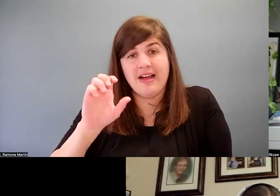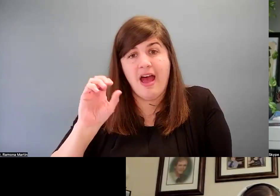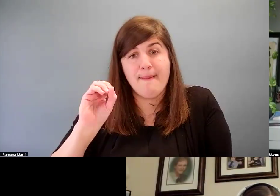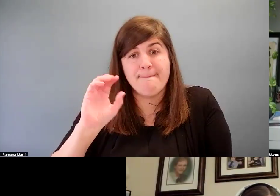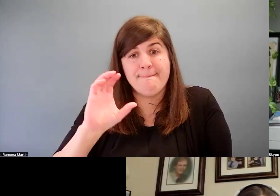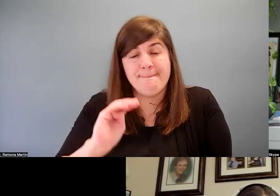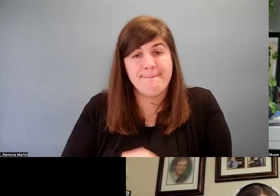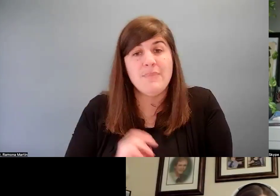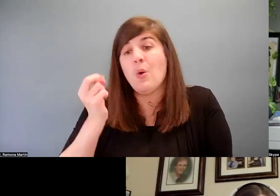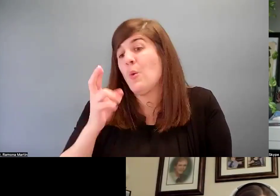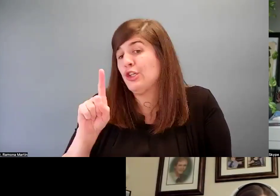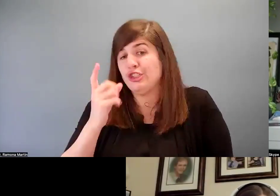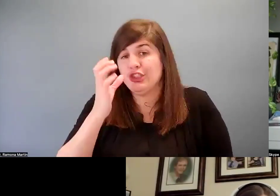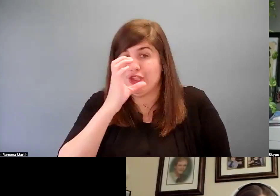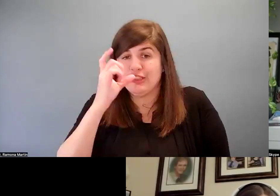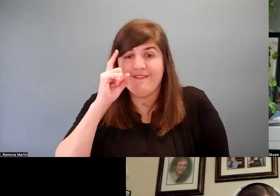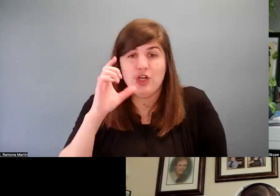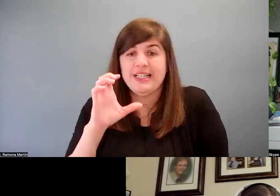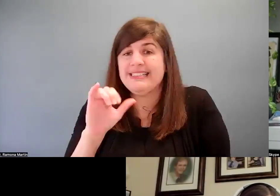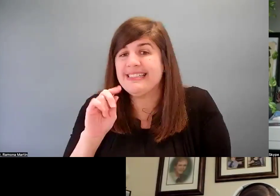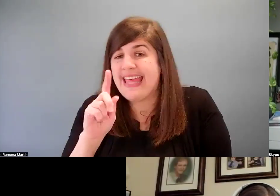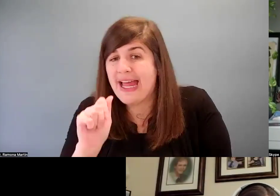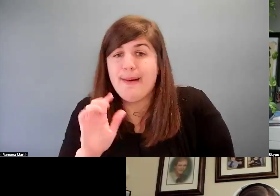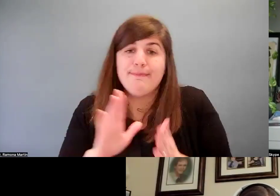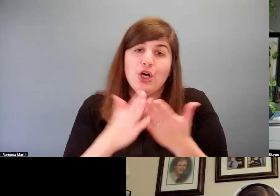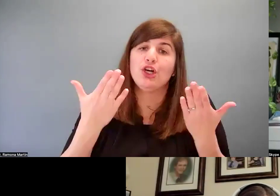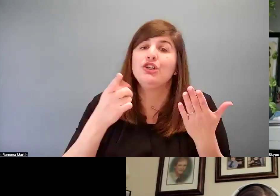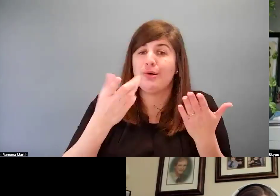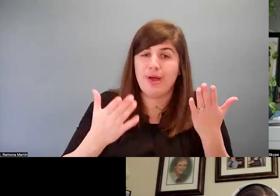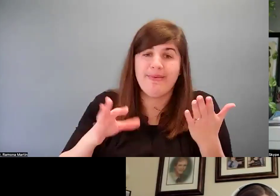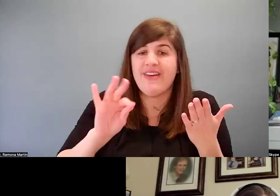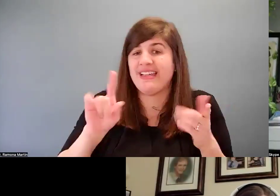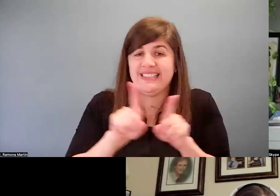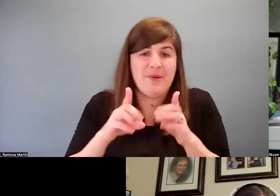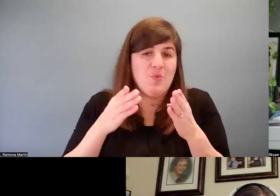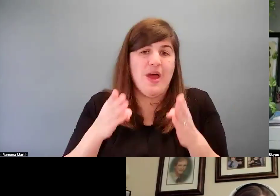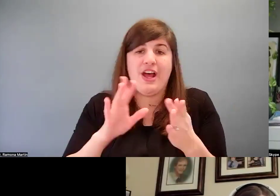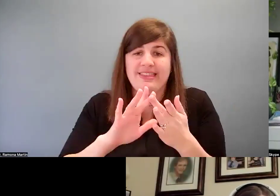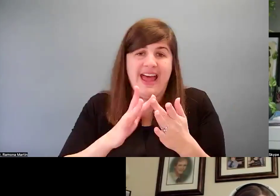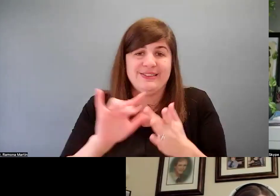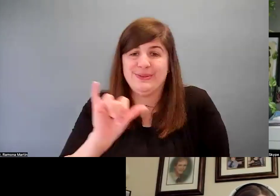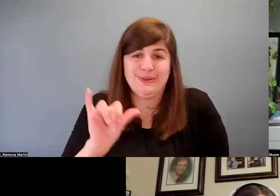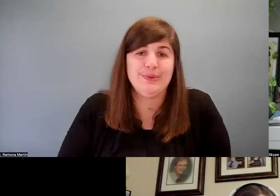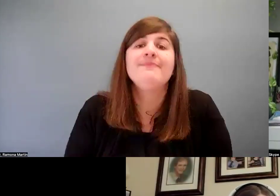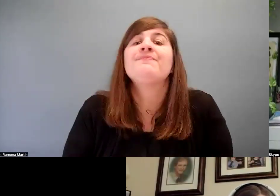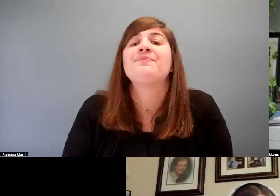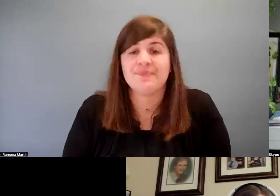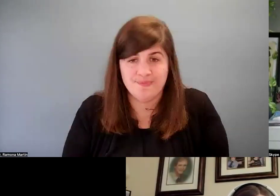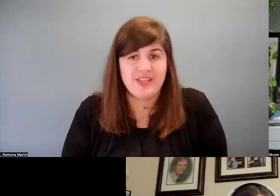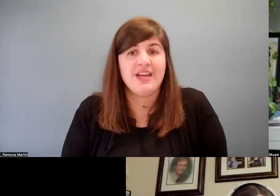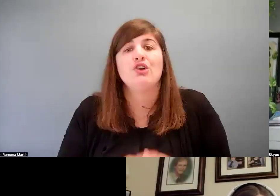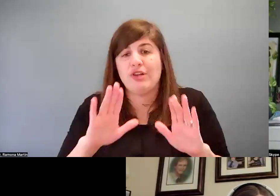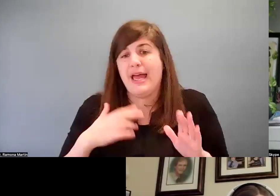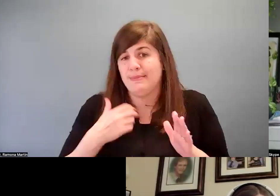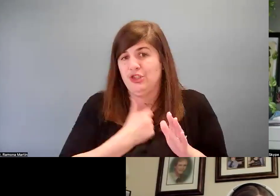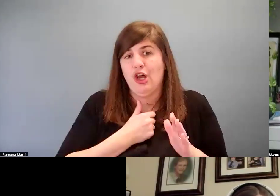owlflyllc.com. Or just search for Cicada Book or Wasp Book online. You'll probably find it that way too. Cool. Great. All right. And I'm sorry